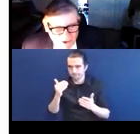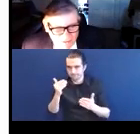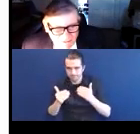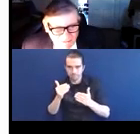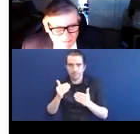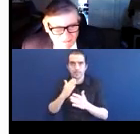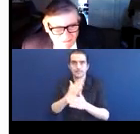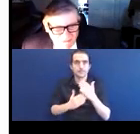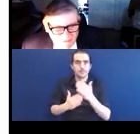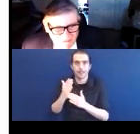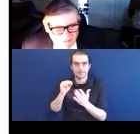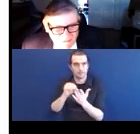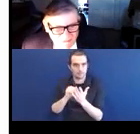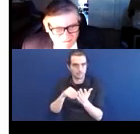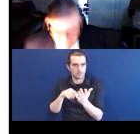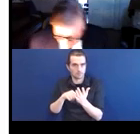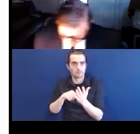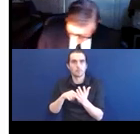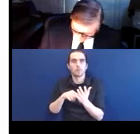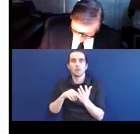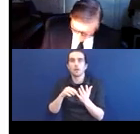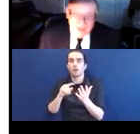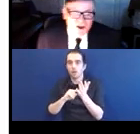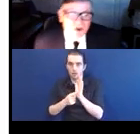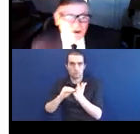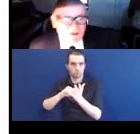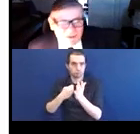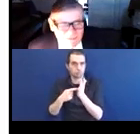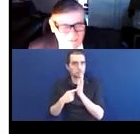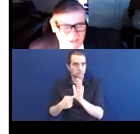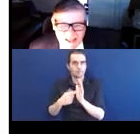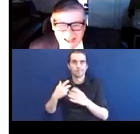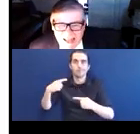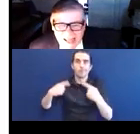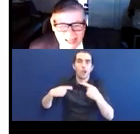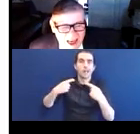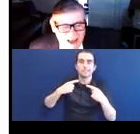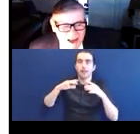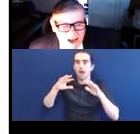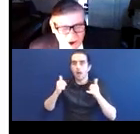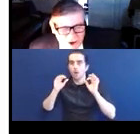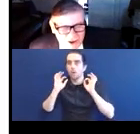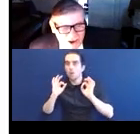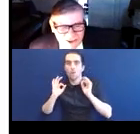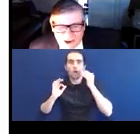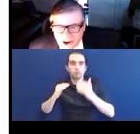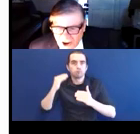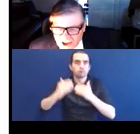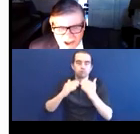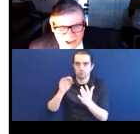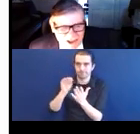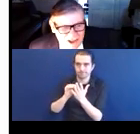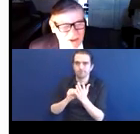just another one. Create awareness to employers. Disability Confidence Toolkit. Yeah. Good. So I think there are a lot